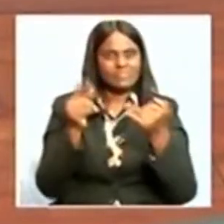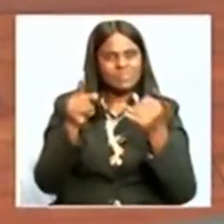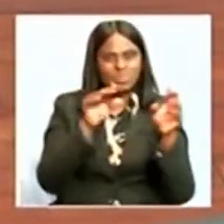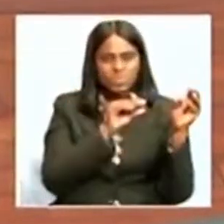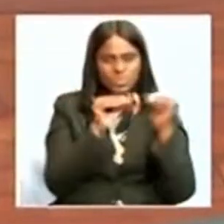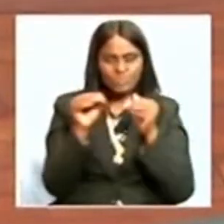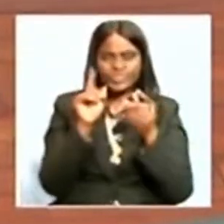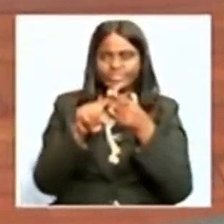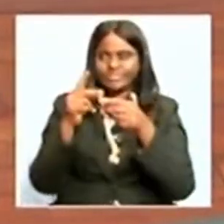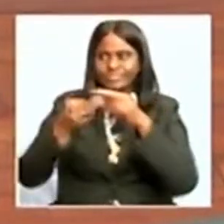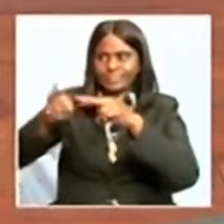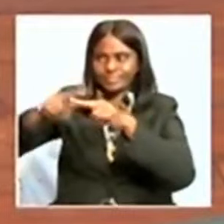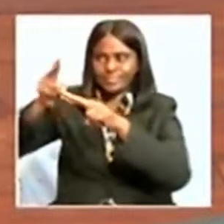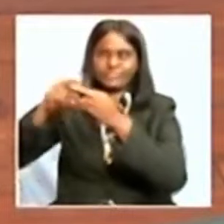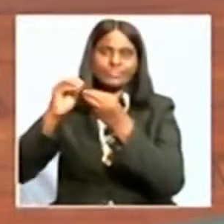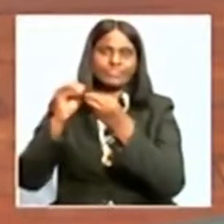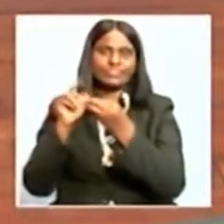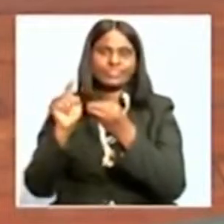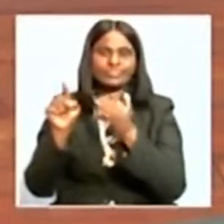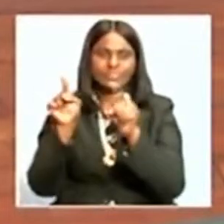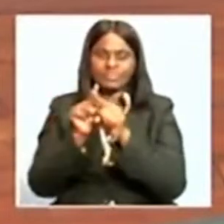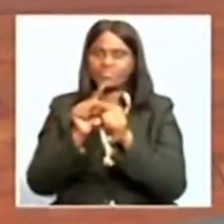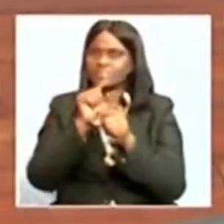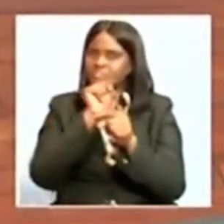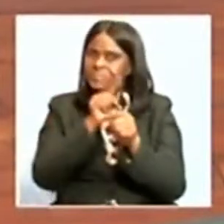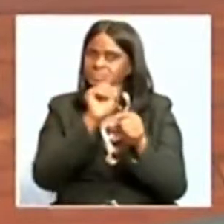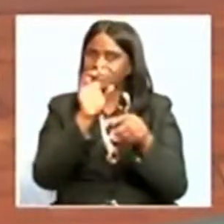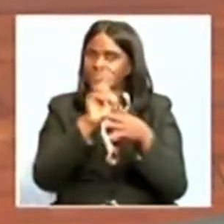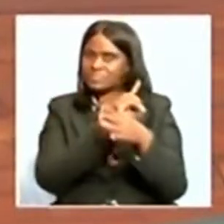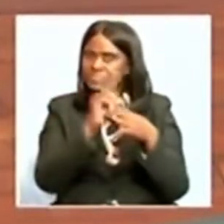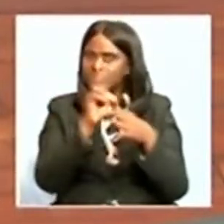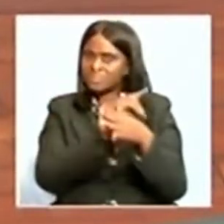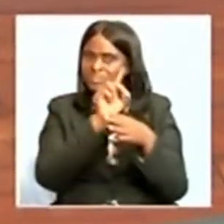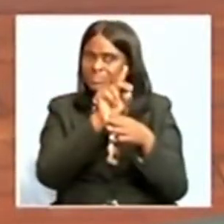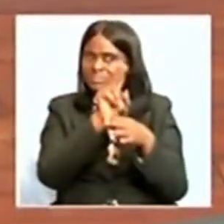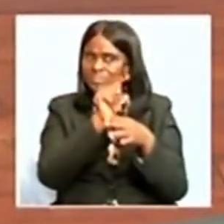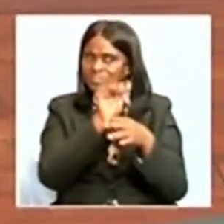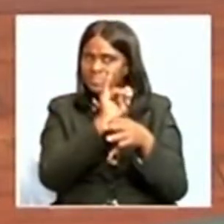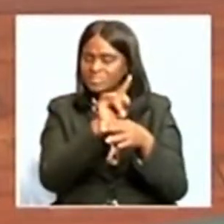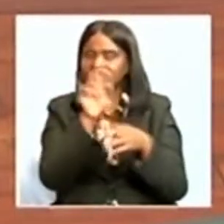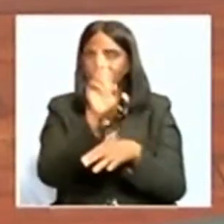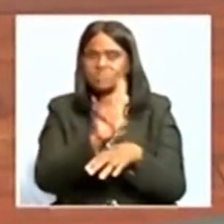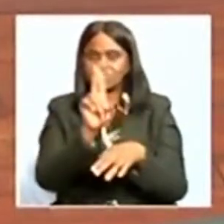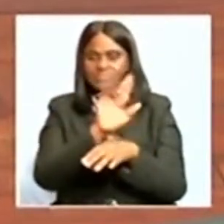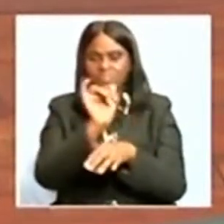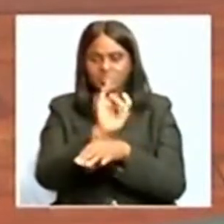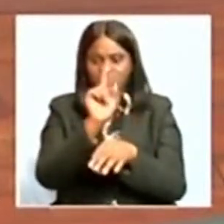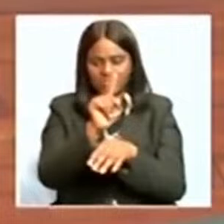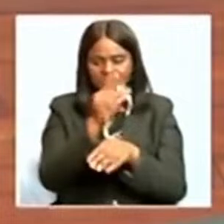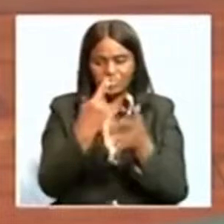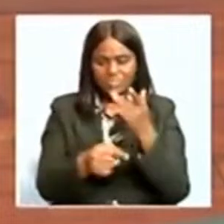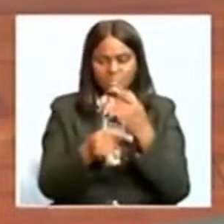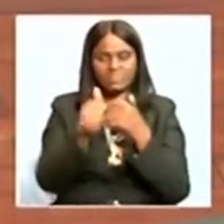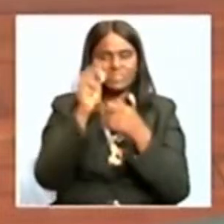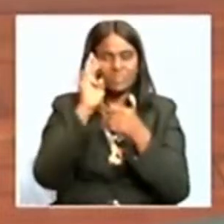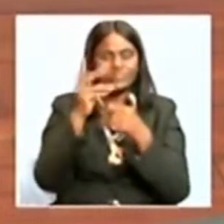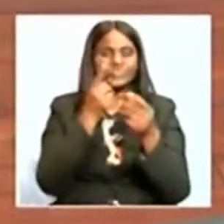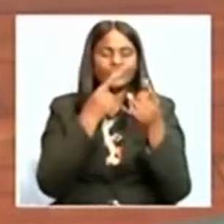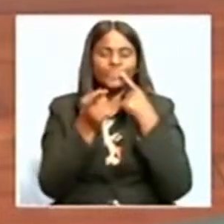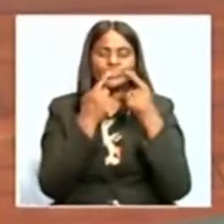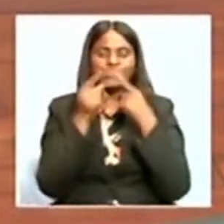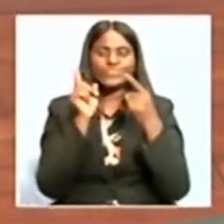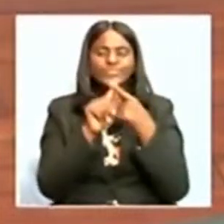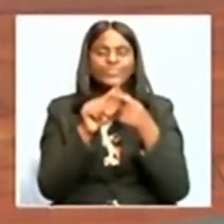to increase excise duty on used motor vehicles is one that is going to speak